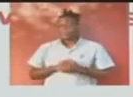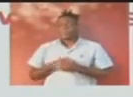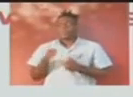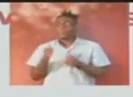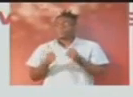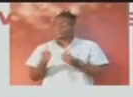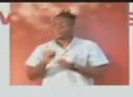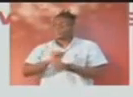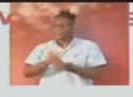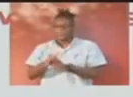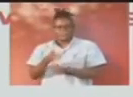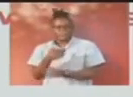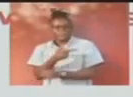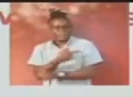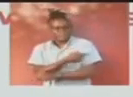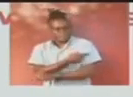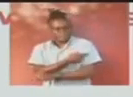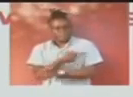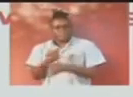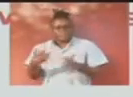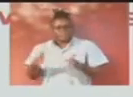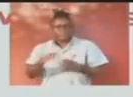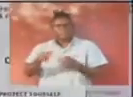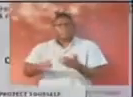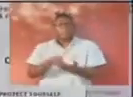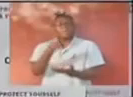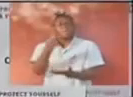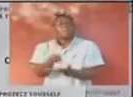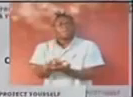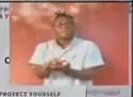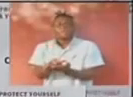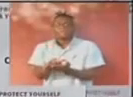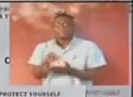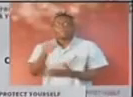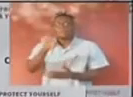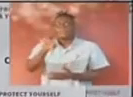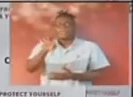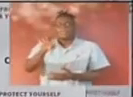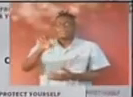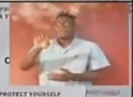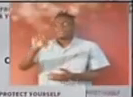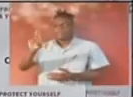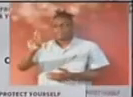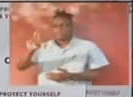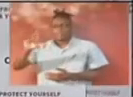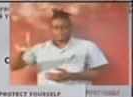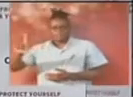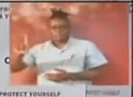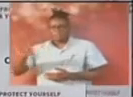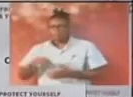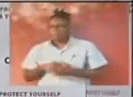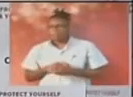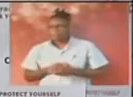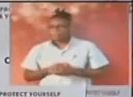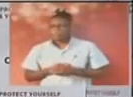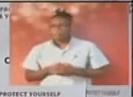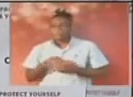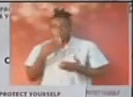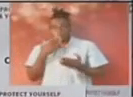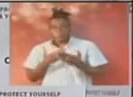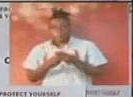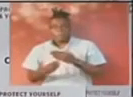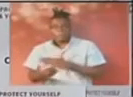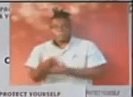circulation have received EUL. Dr. Wheeler. Good morning, and thank you, Mr.